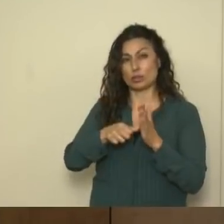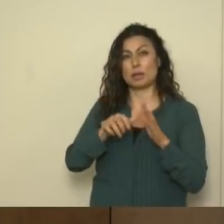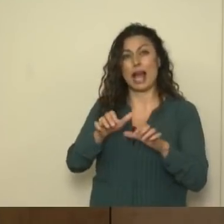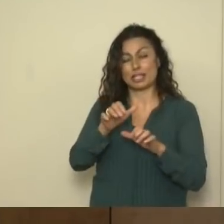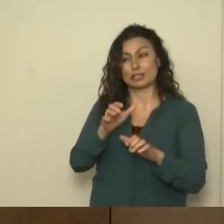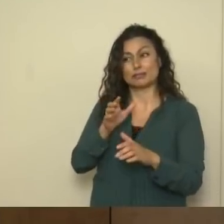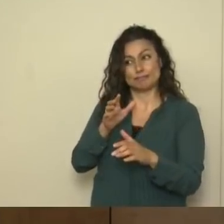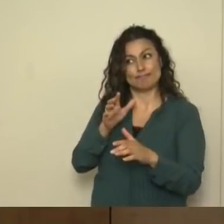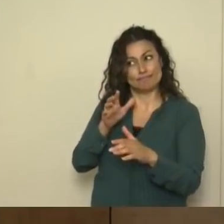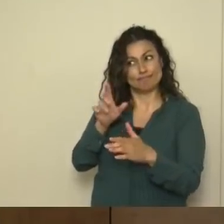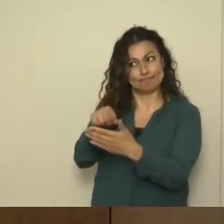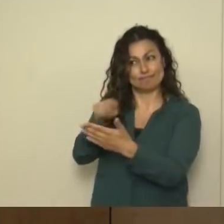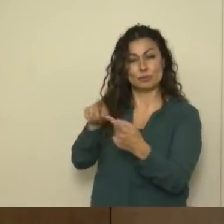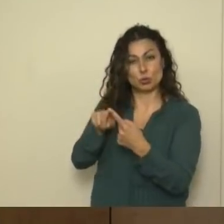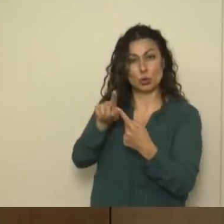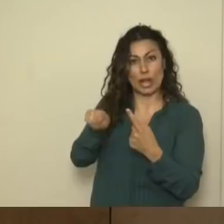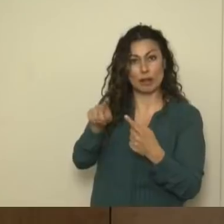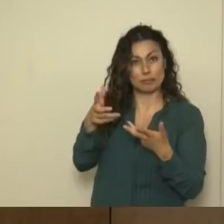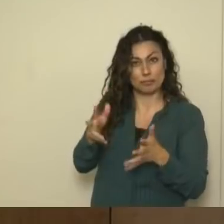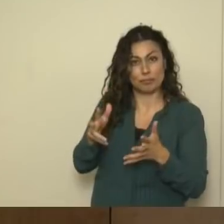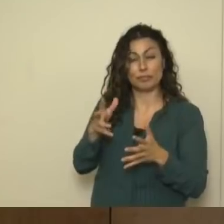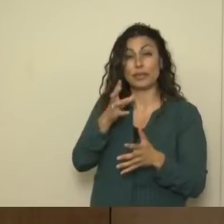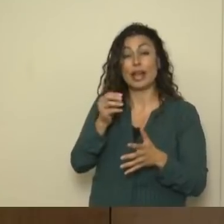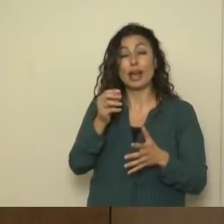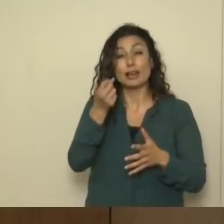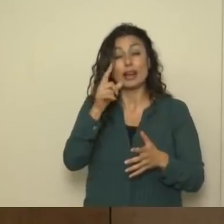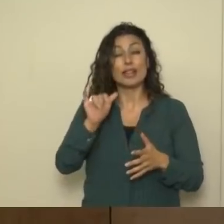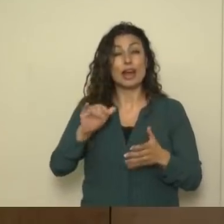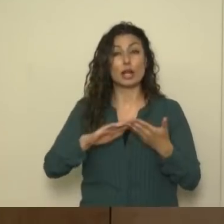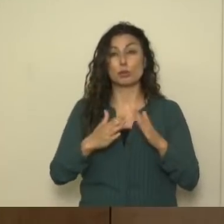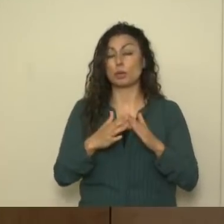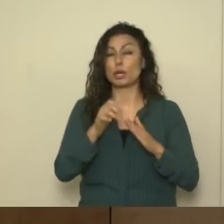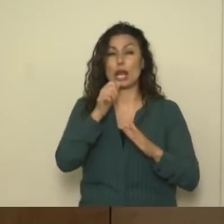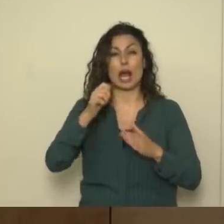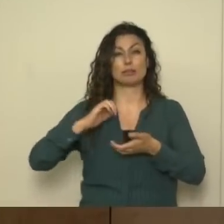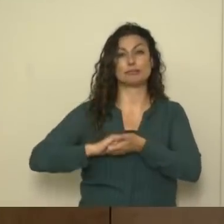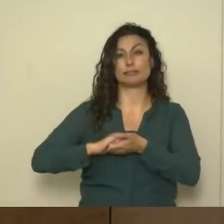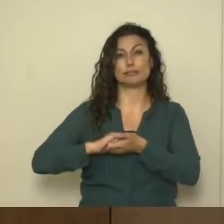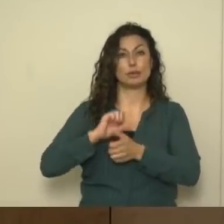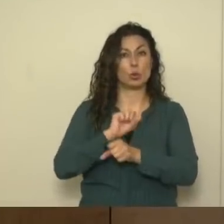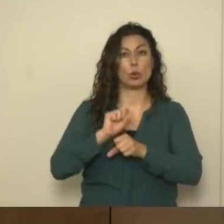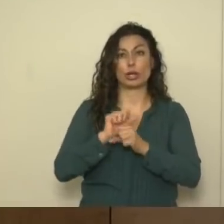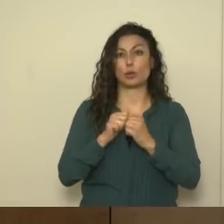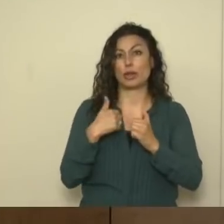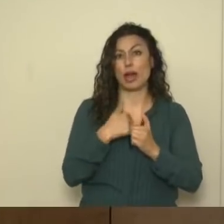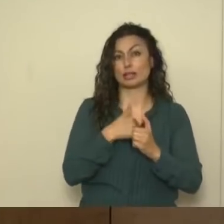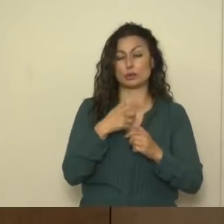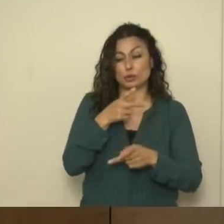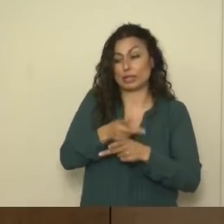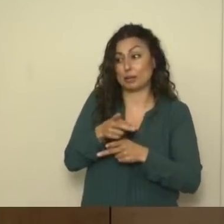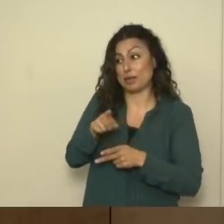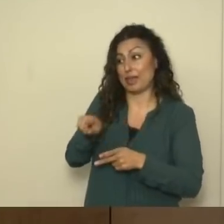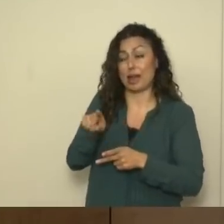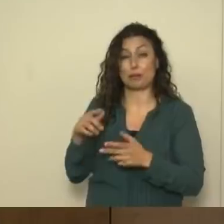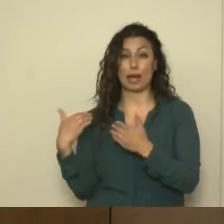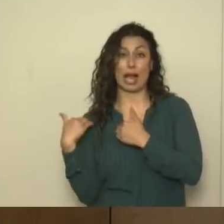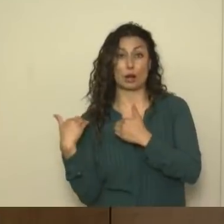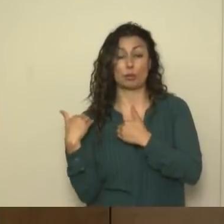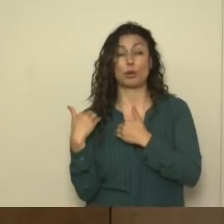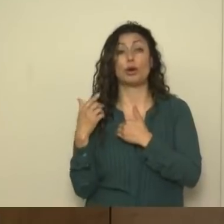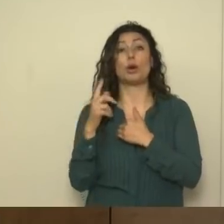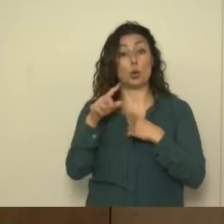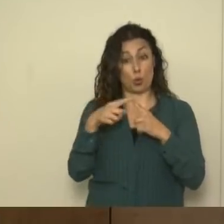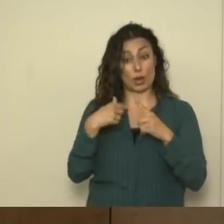taken, and that community isn't working with us to hold them accountable. And when we do